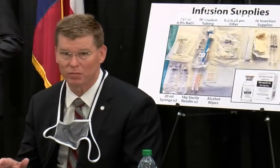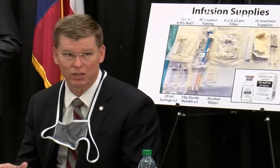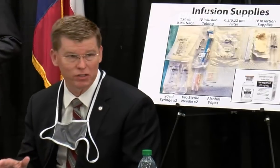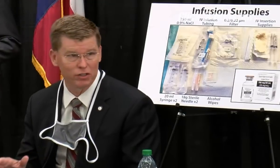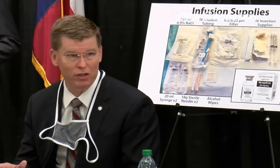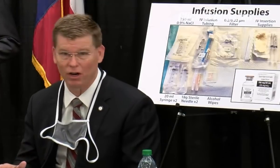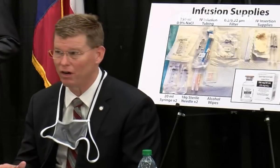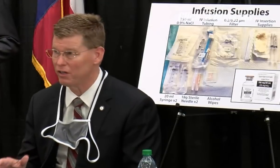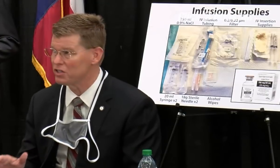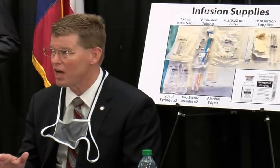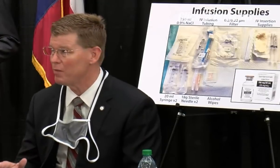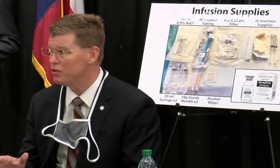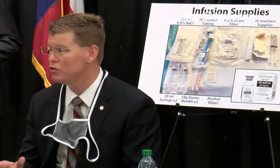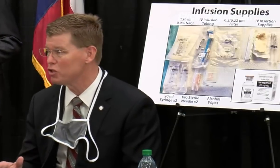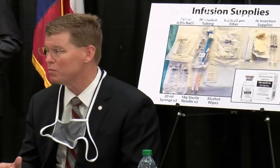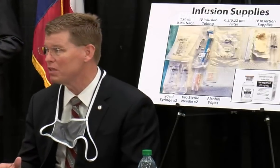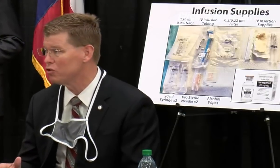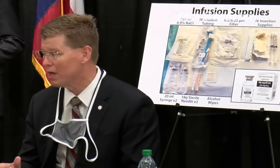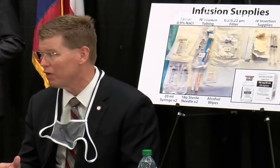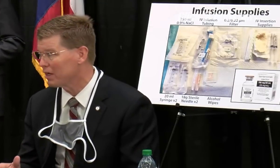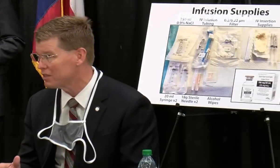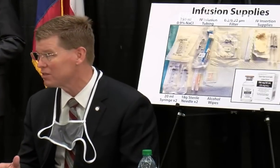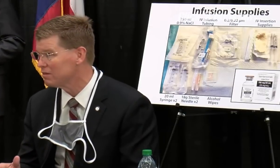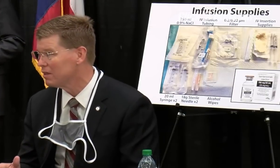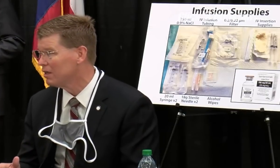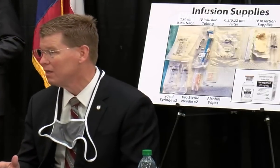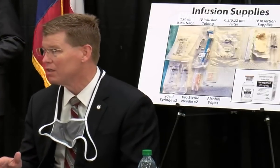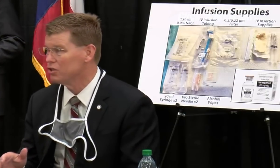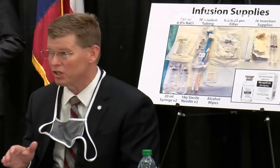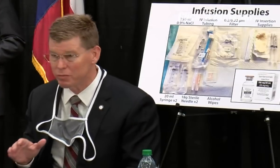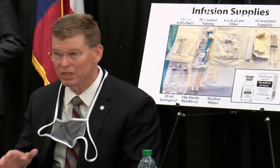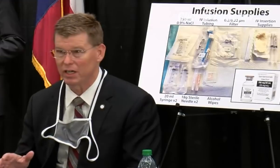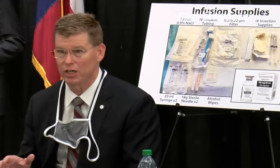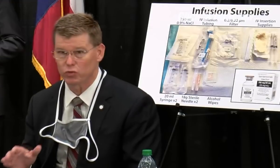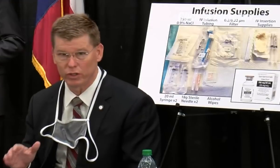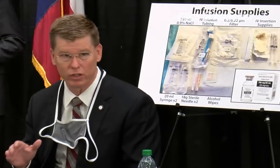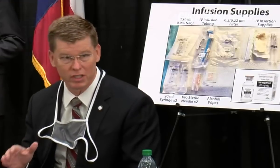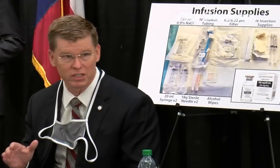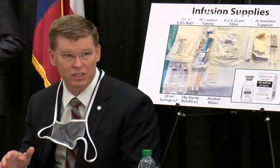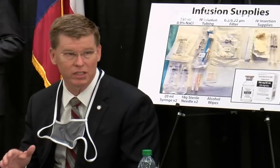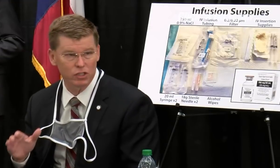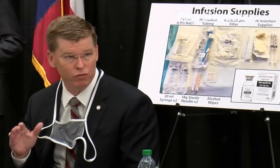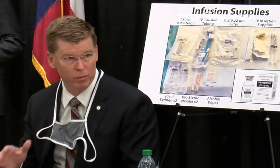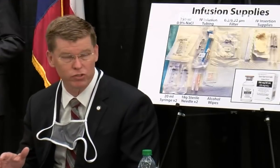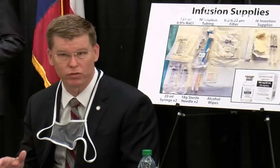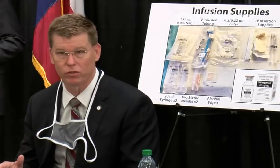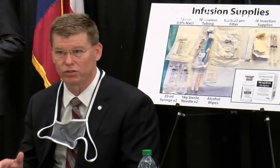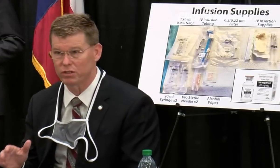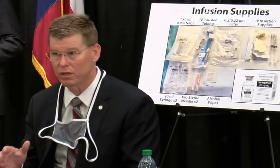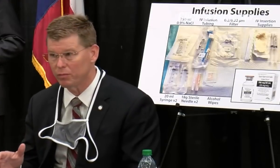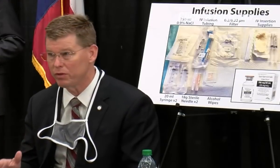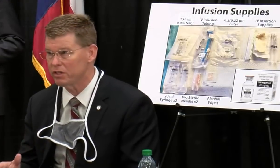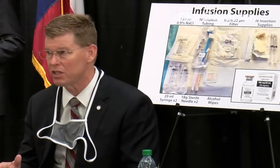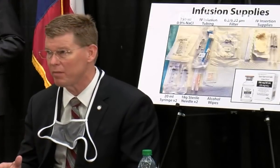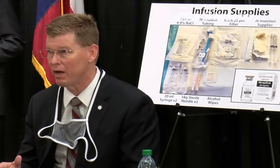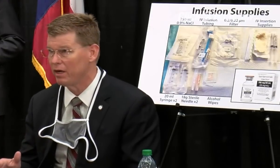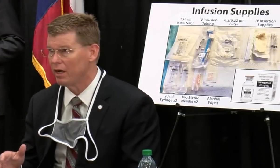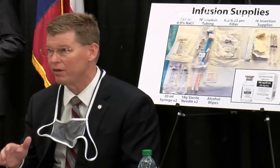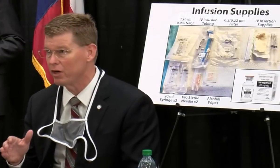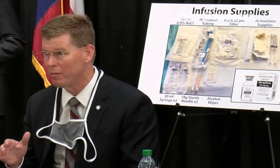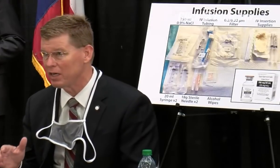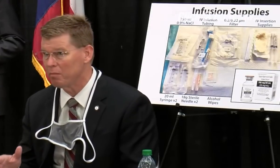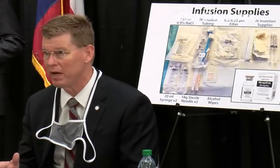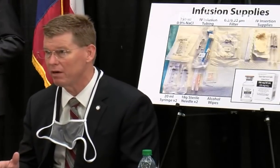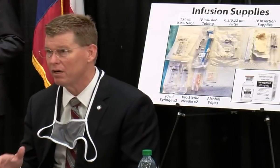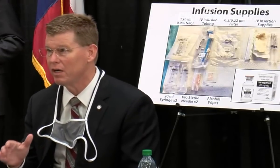a seatbelt in your car does not mean you should speed and drive reckless. Just because we are going to see these pharmaceuticals and therapeutics come out